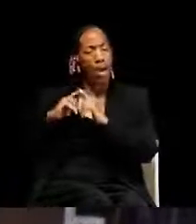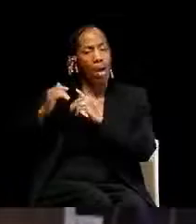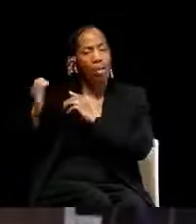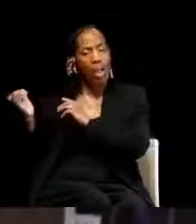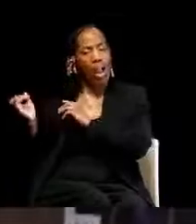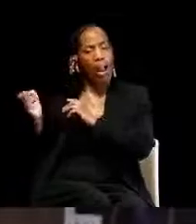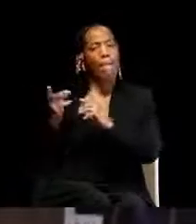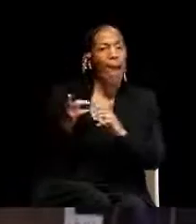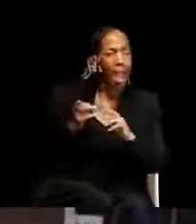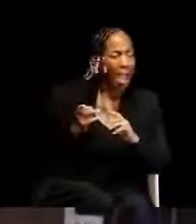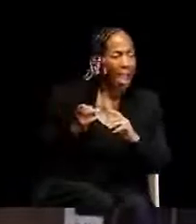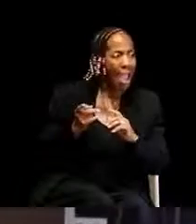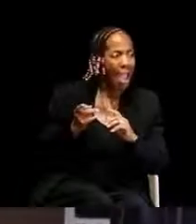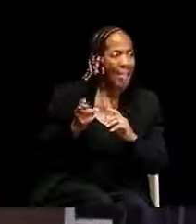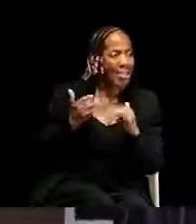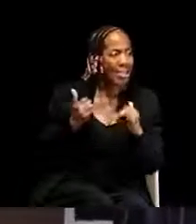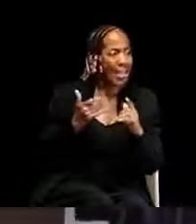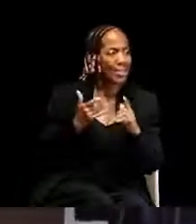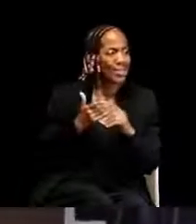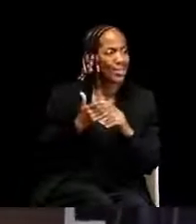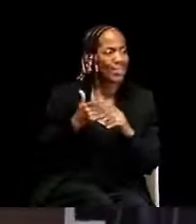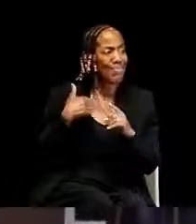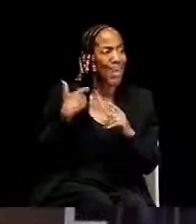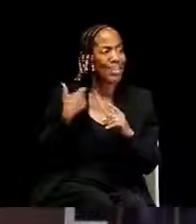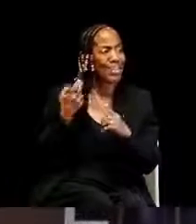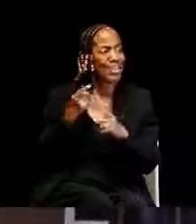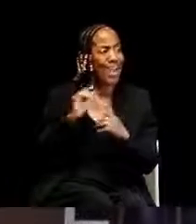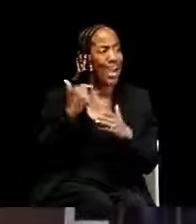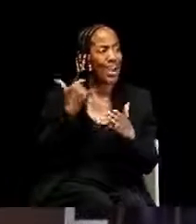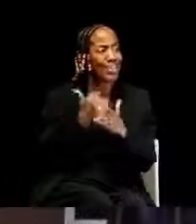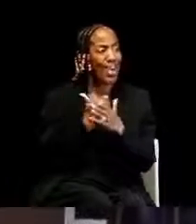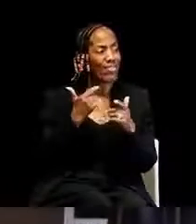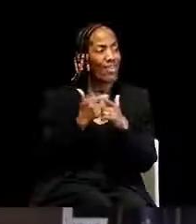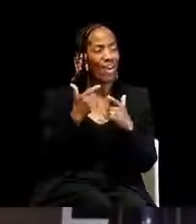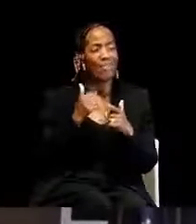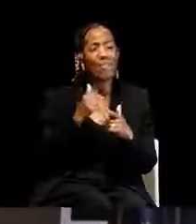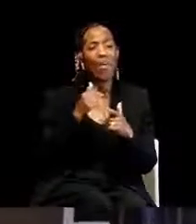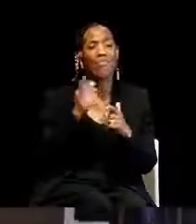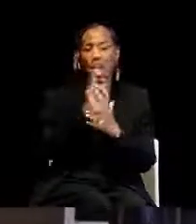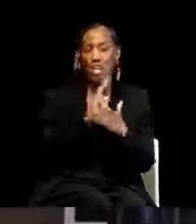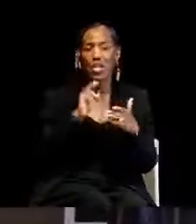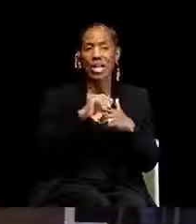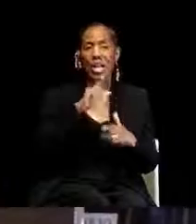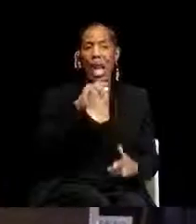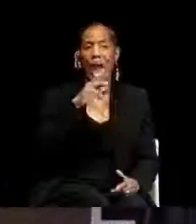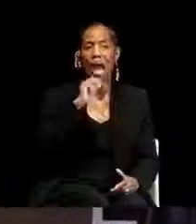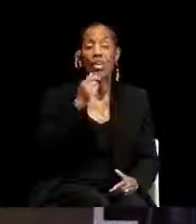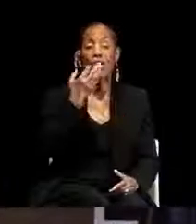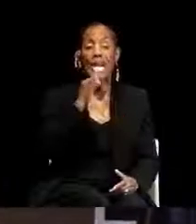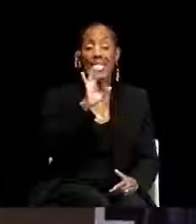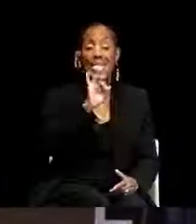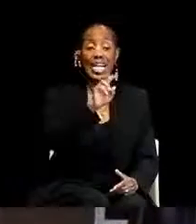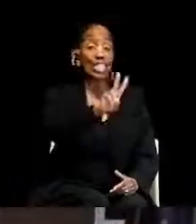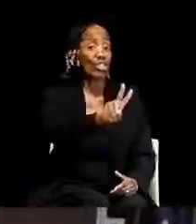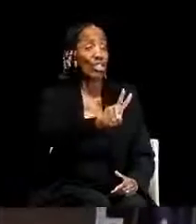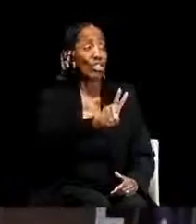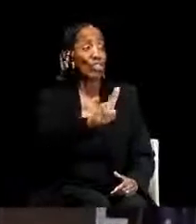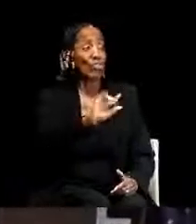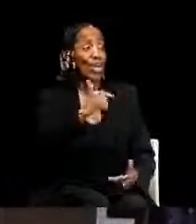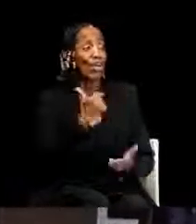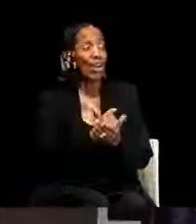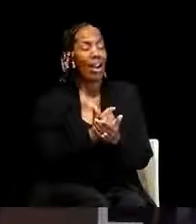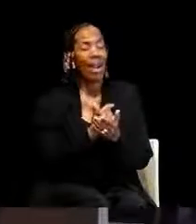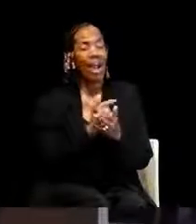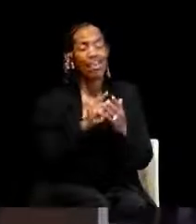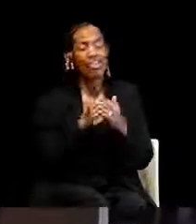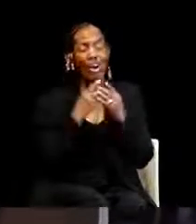to my younger day. I graduated from Cottonton, by the way, 1982. And it just brings tears to